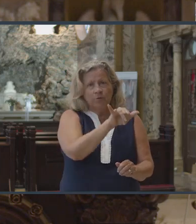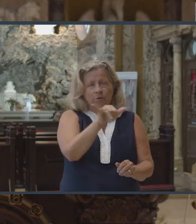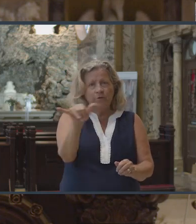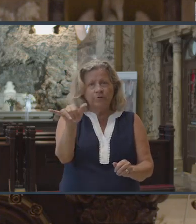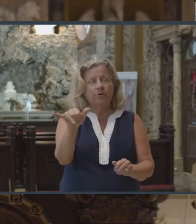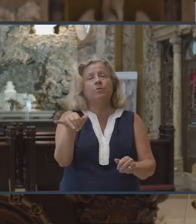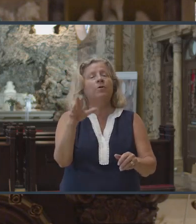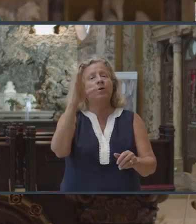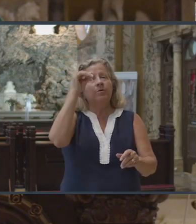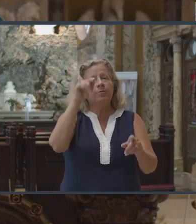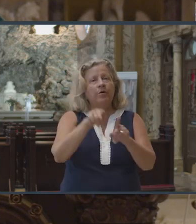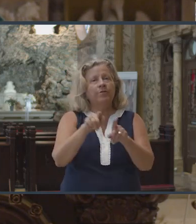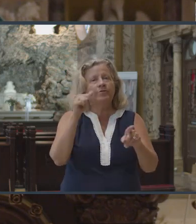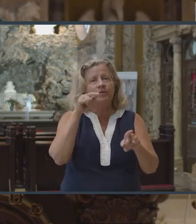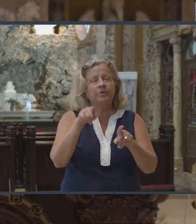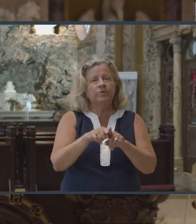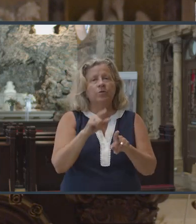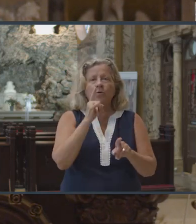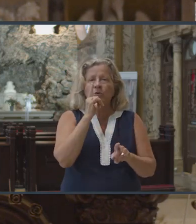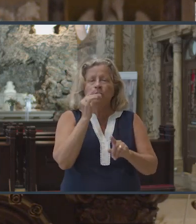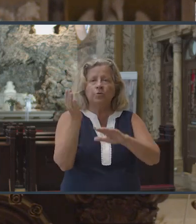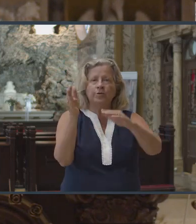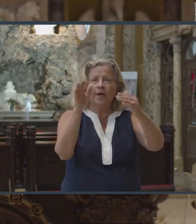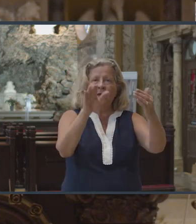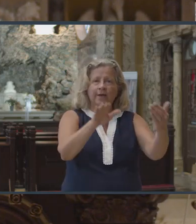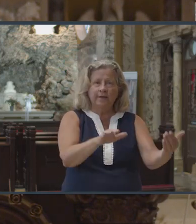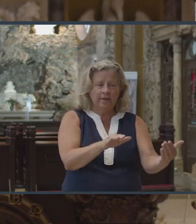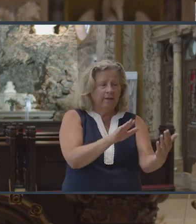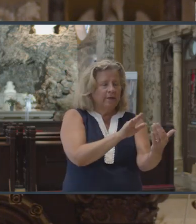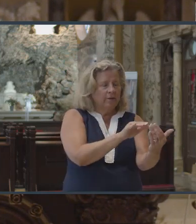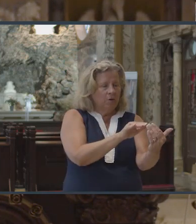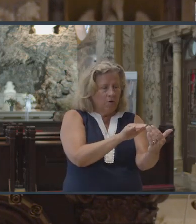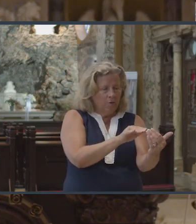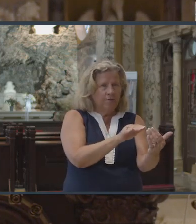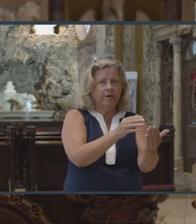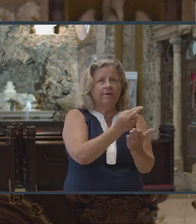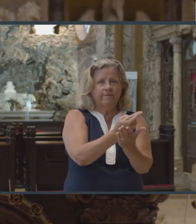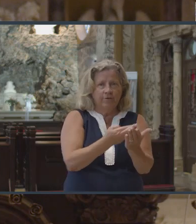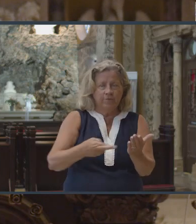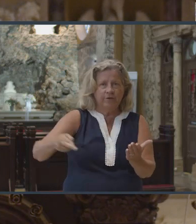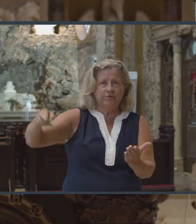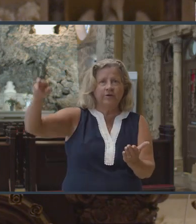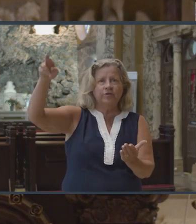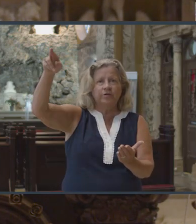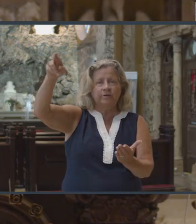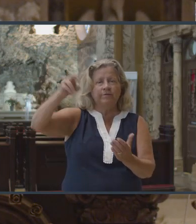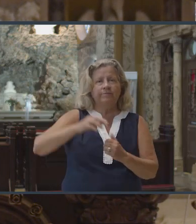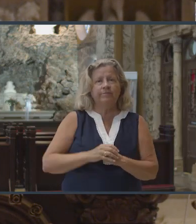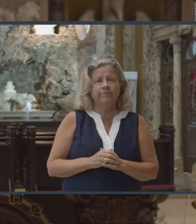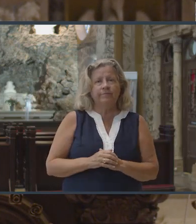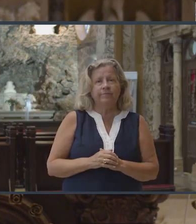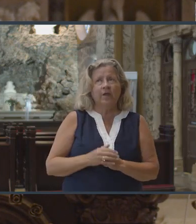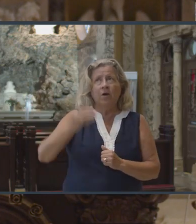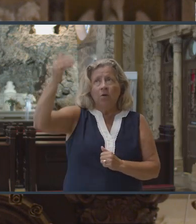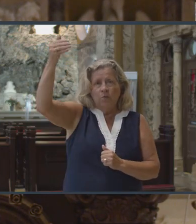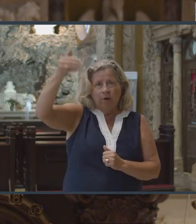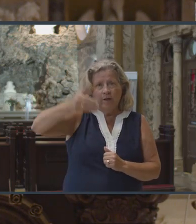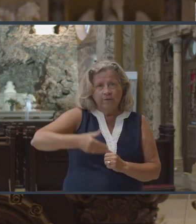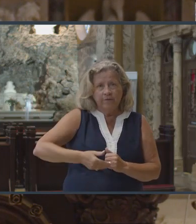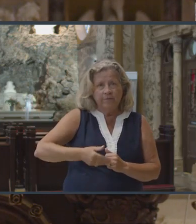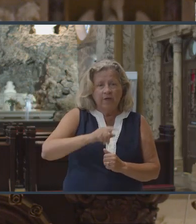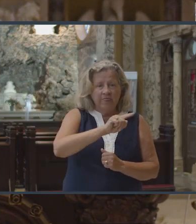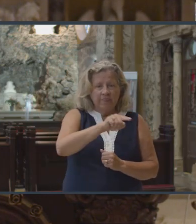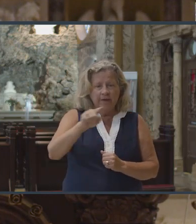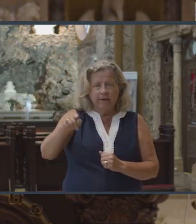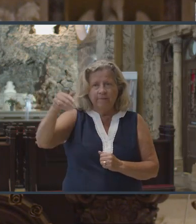and sisters who have fallen asleep in the hope of the resurrection, and all who have died in your mercy. Welcome them into the light